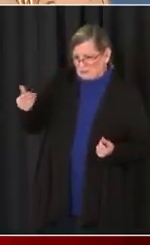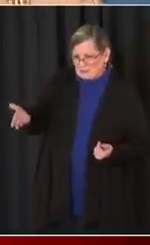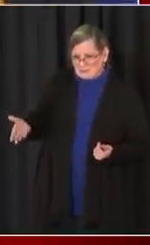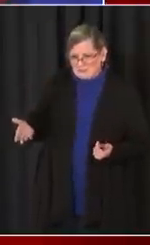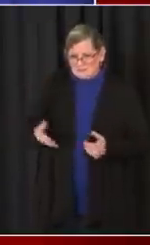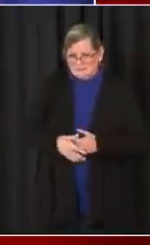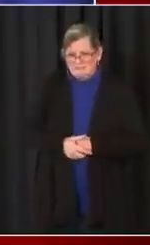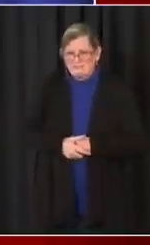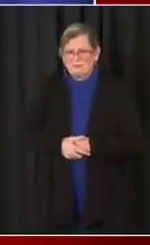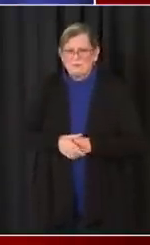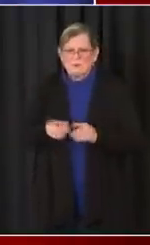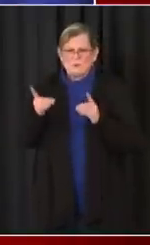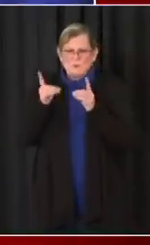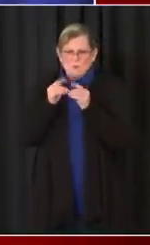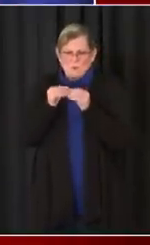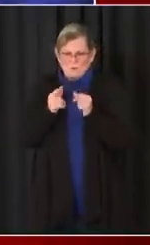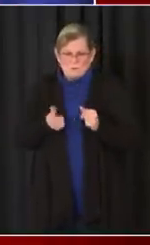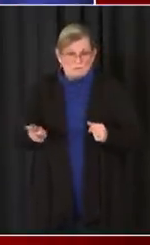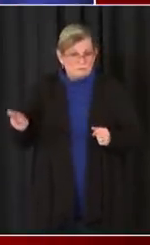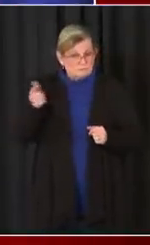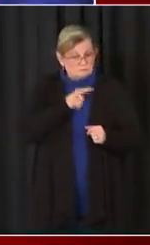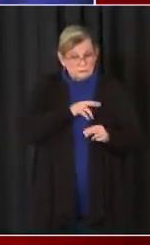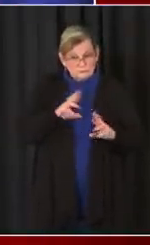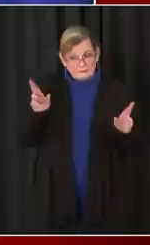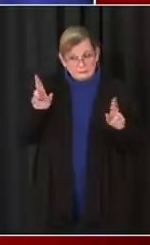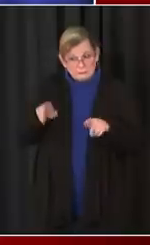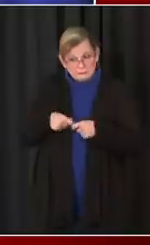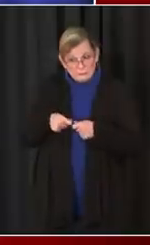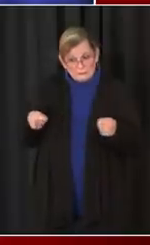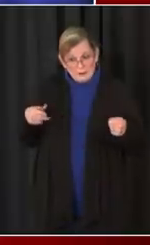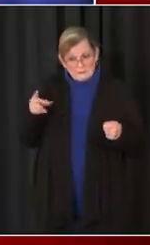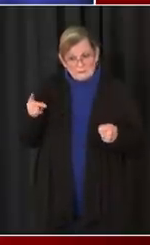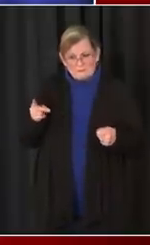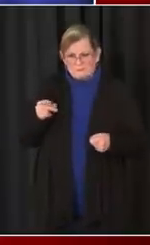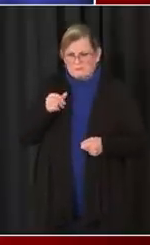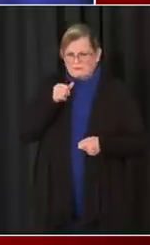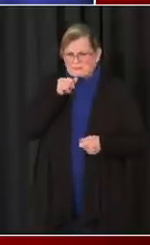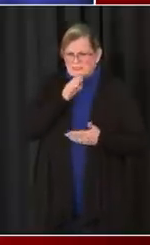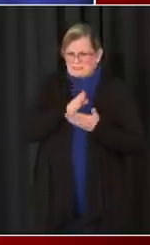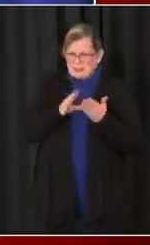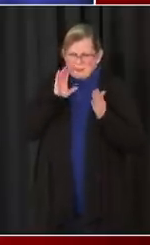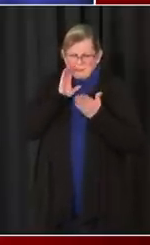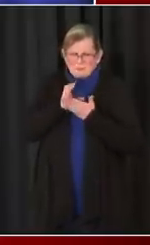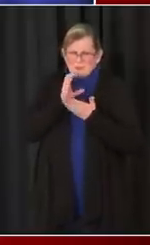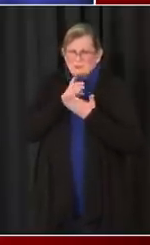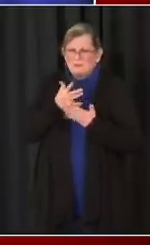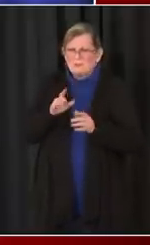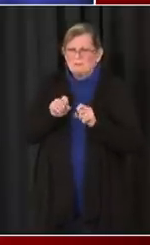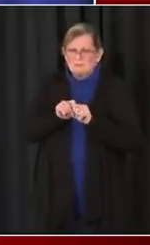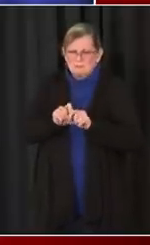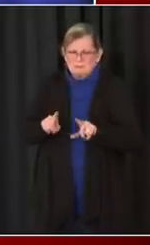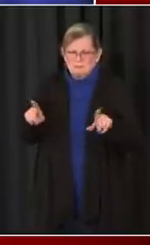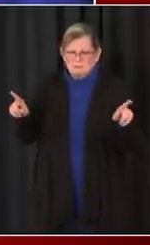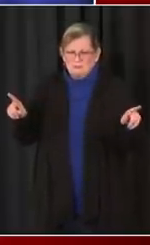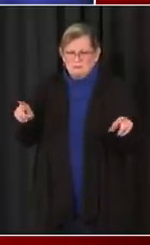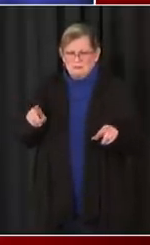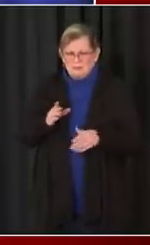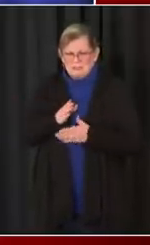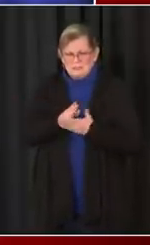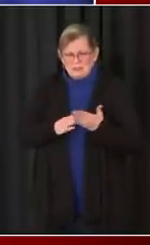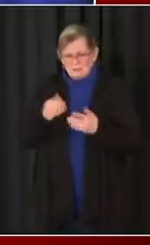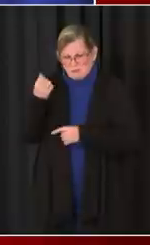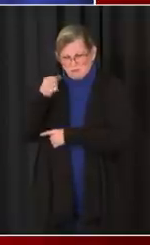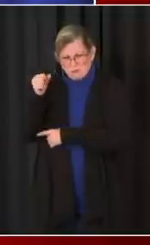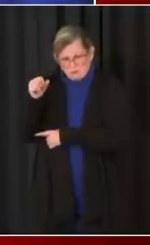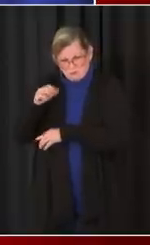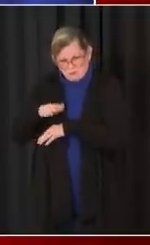Yes, and we're going to take one more round, and then we're going to wrap up. Yep. Sure. I want to address some images that were going around on social media of some of the protesters